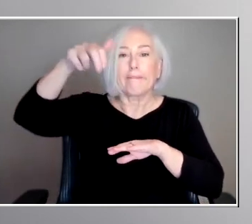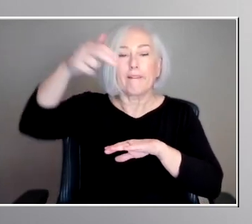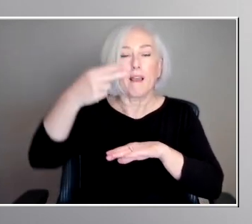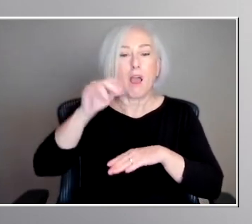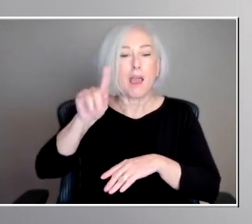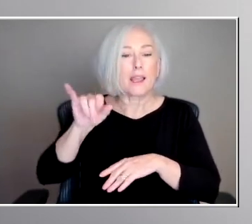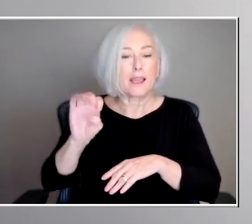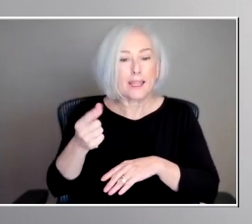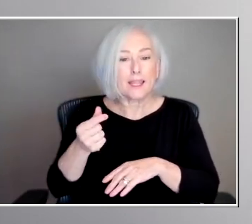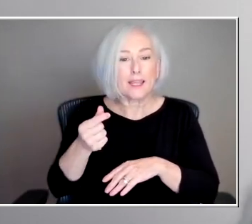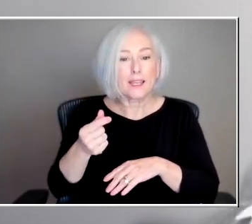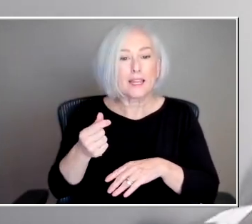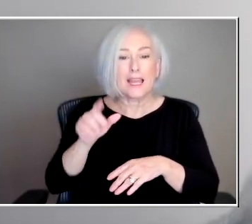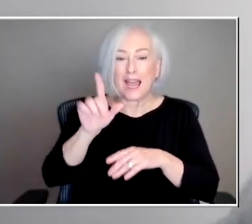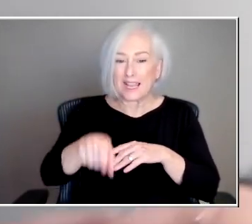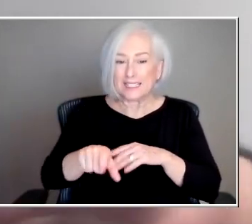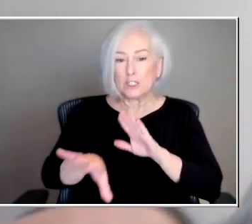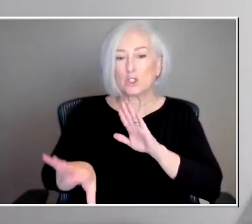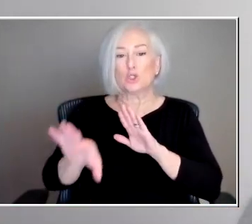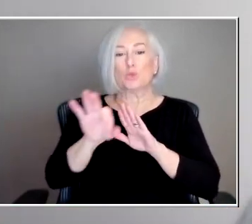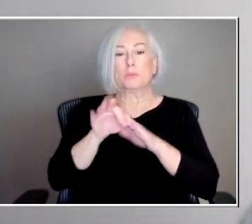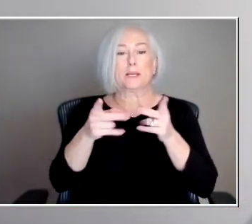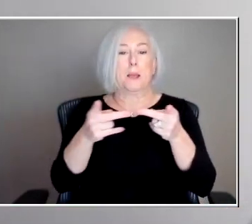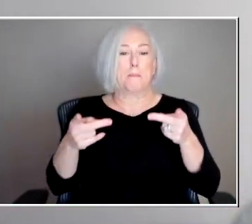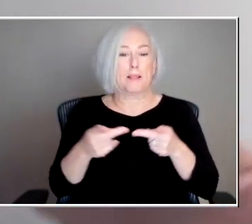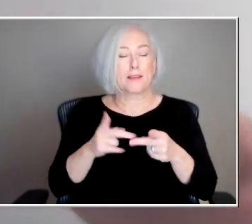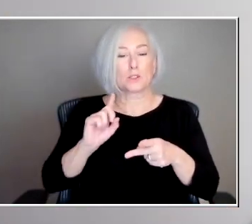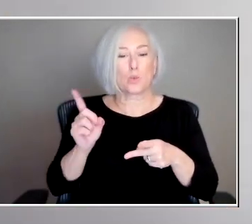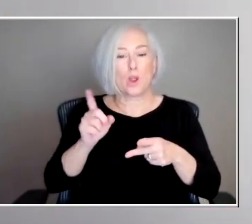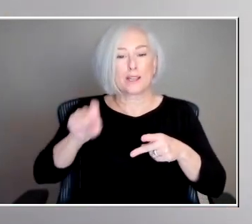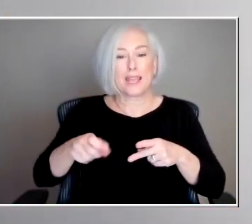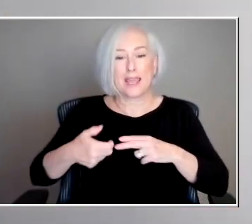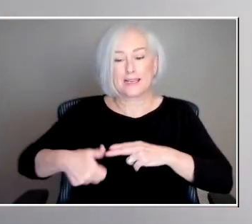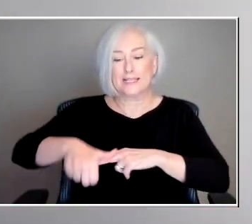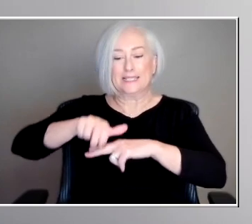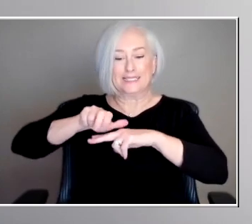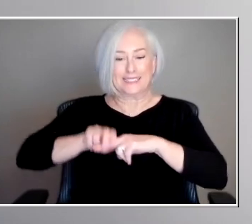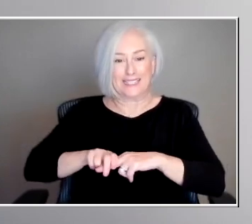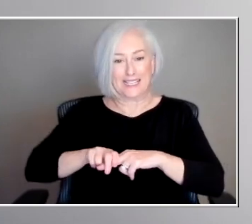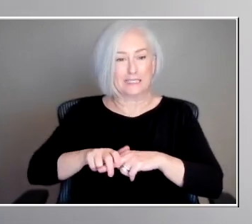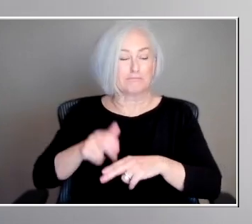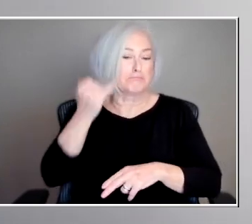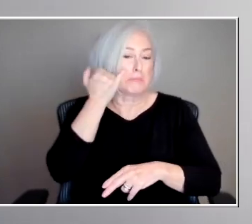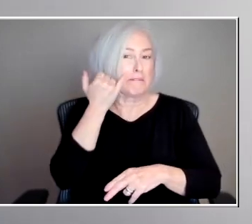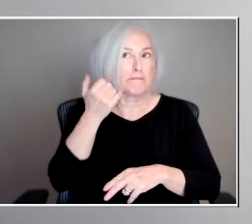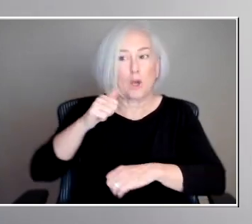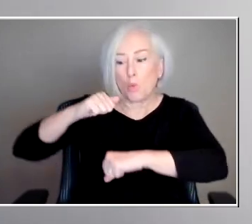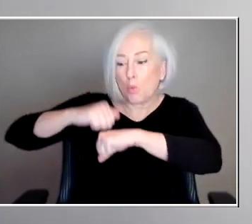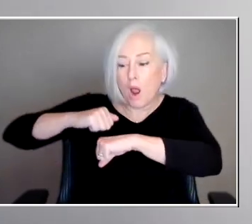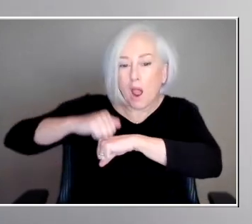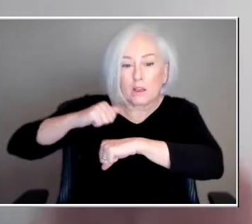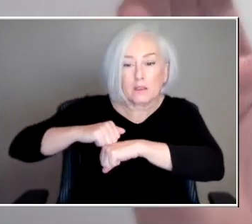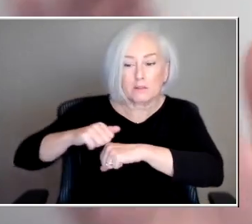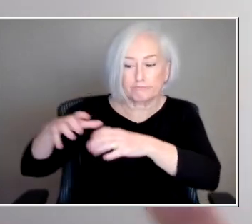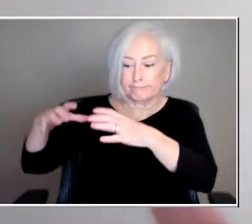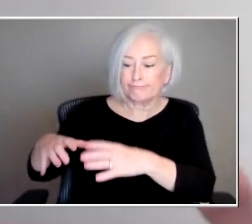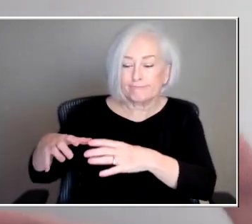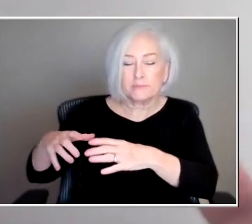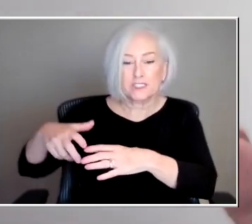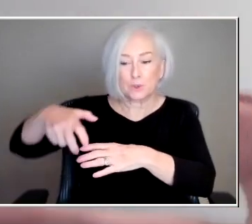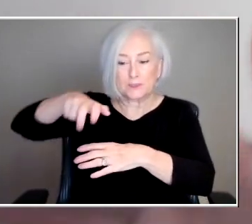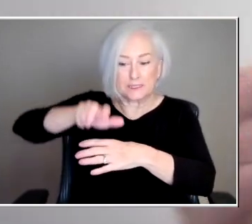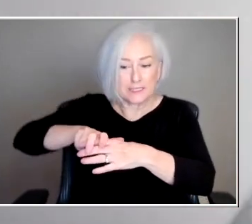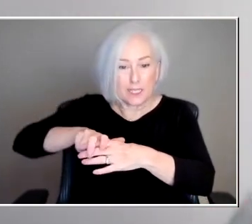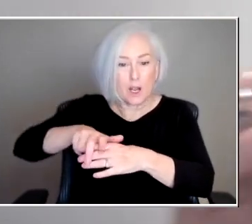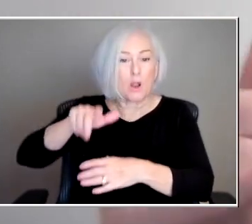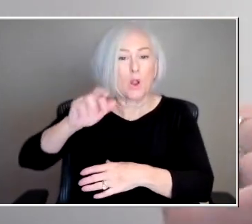where I can sit, even if it's just like a rock or a formation or something that I can take breaks. And I know that sounds a little counterintuitive because